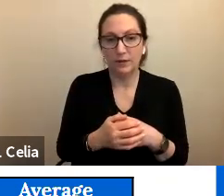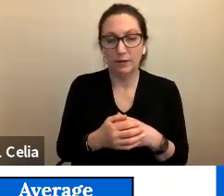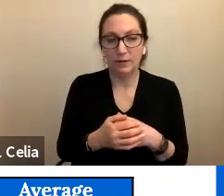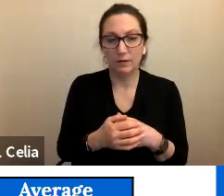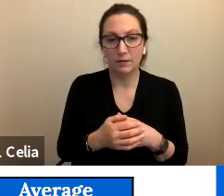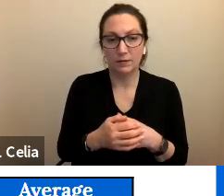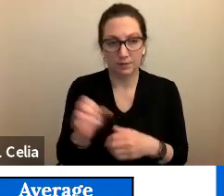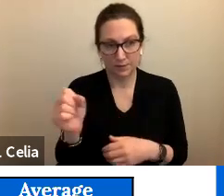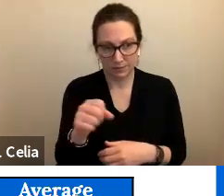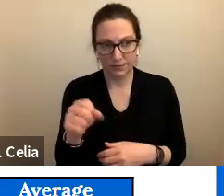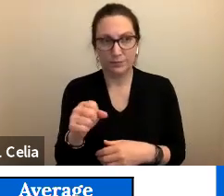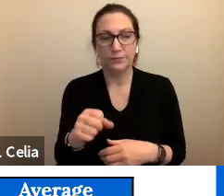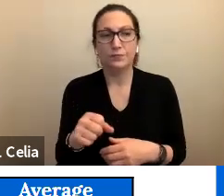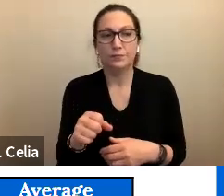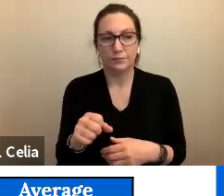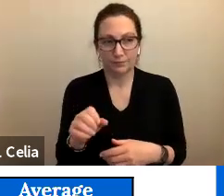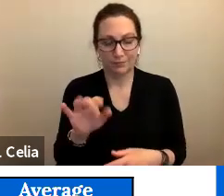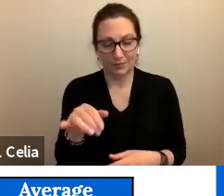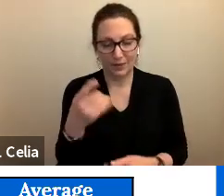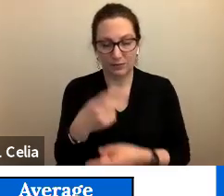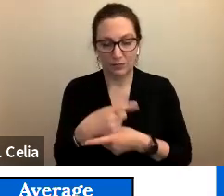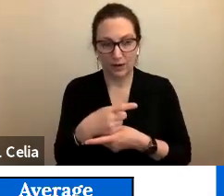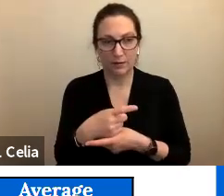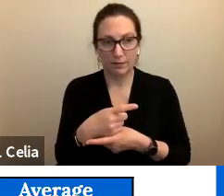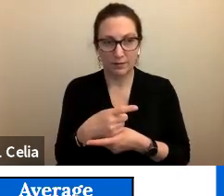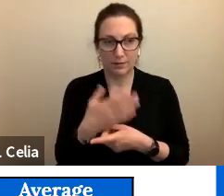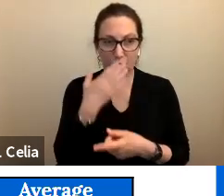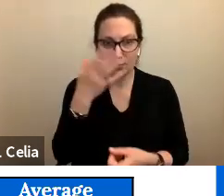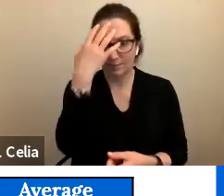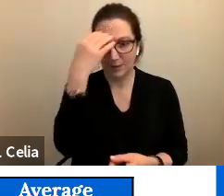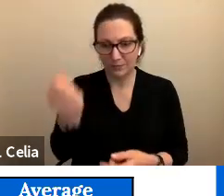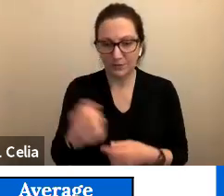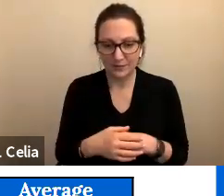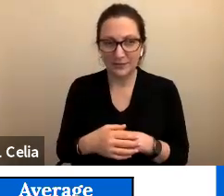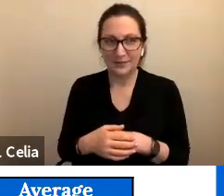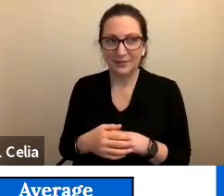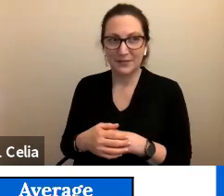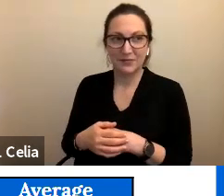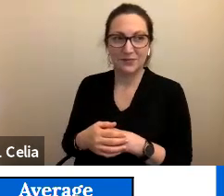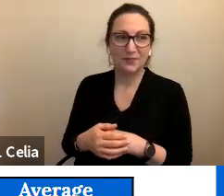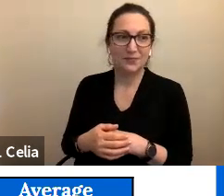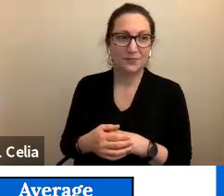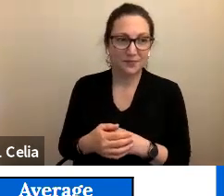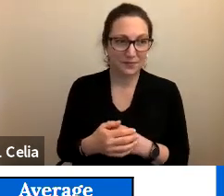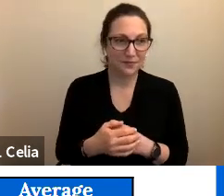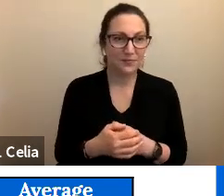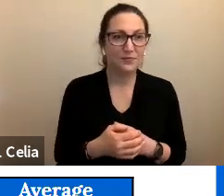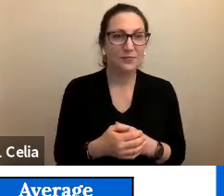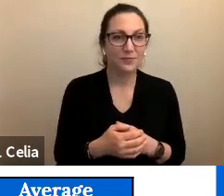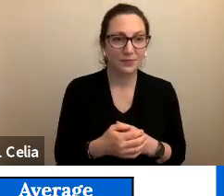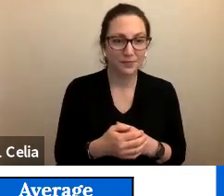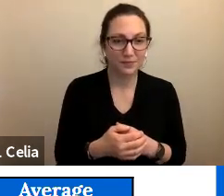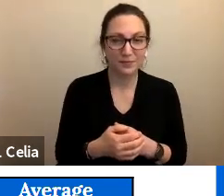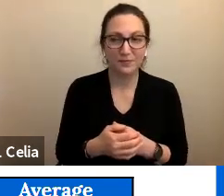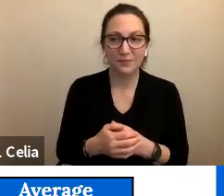Yeah. Yep. yes, yep. Great memory. Like, that's